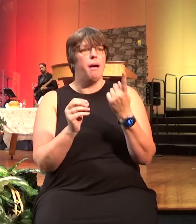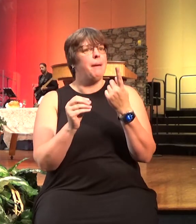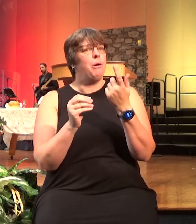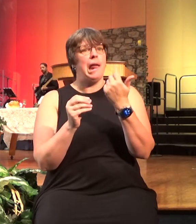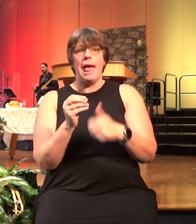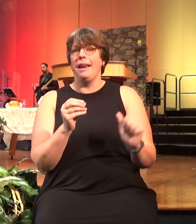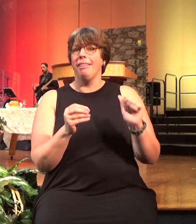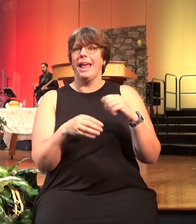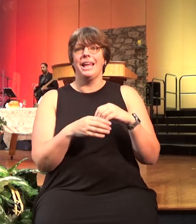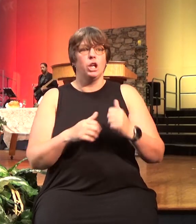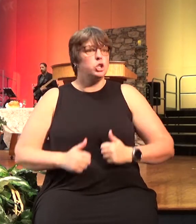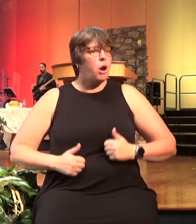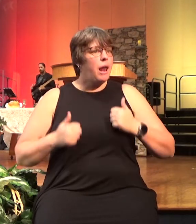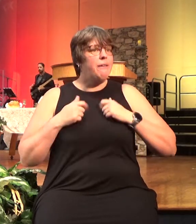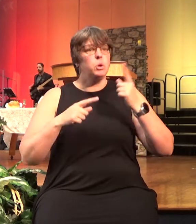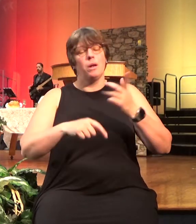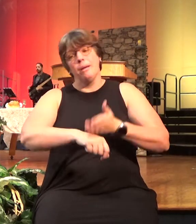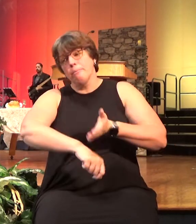love.